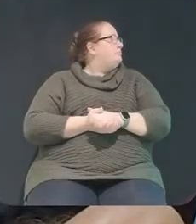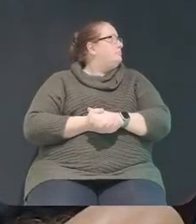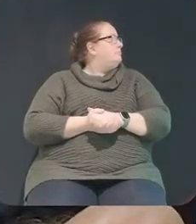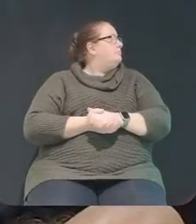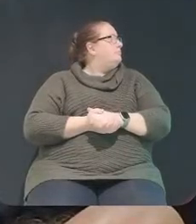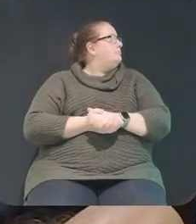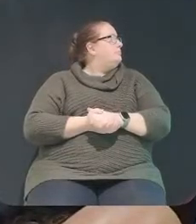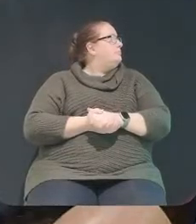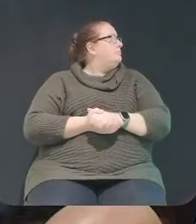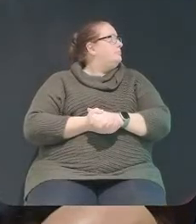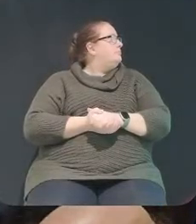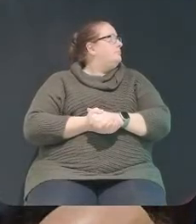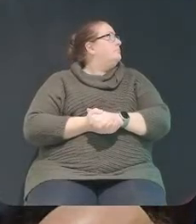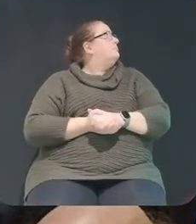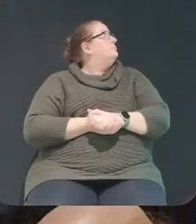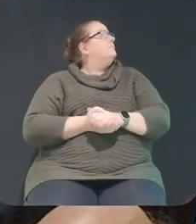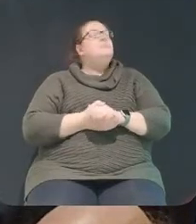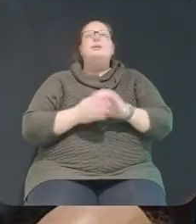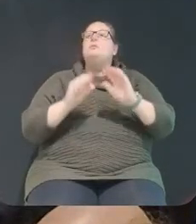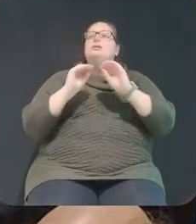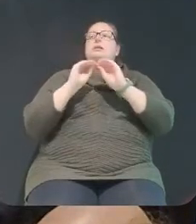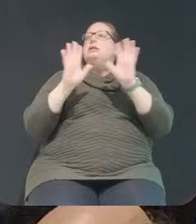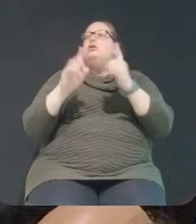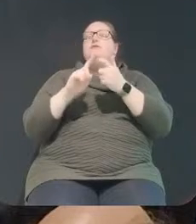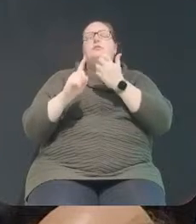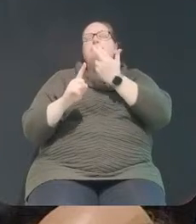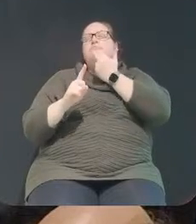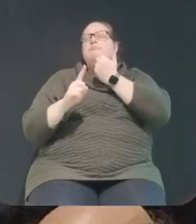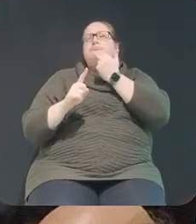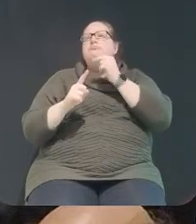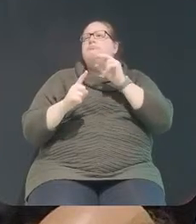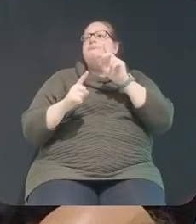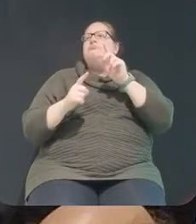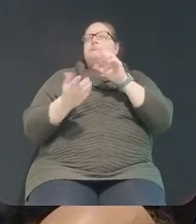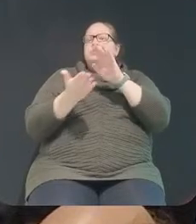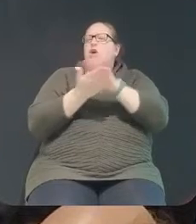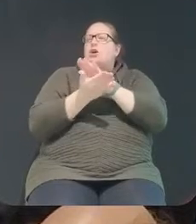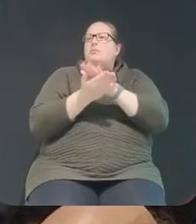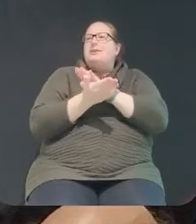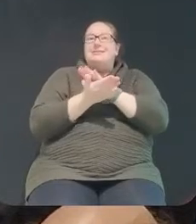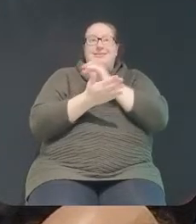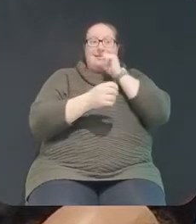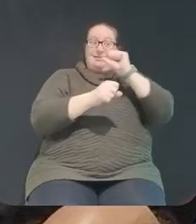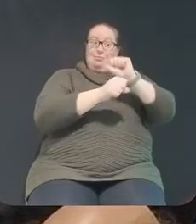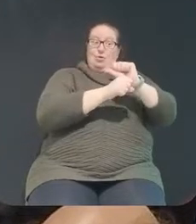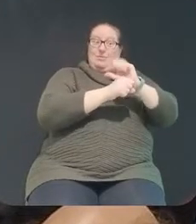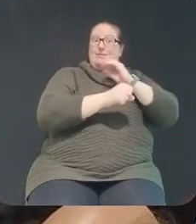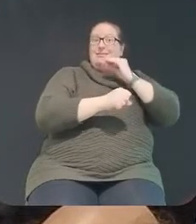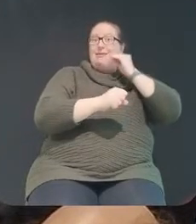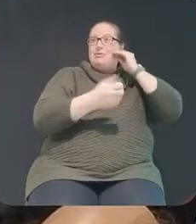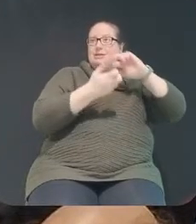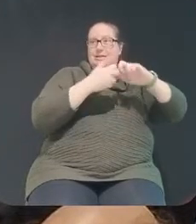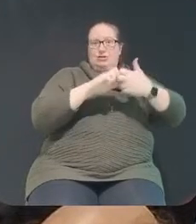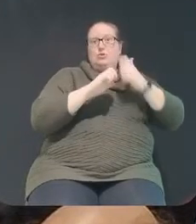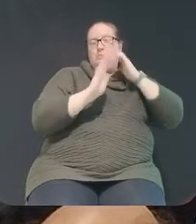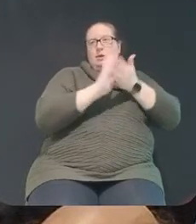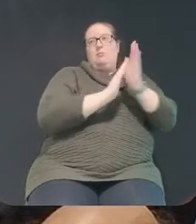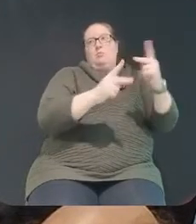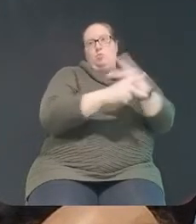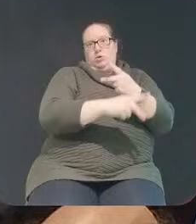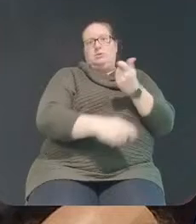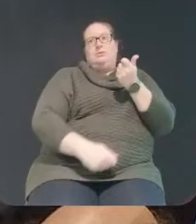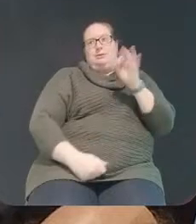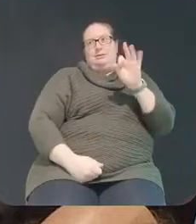It was clear from just the small selection of documents on the DDL on Hoovervilles that the unemployment and housing issue was getting worse in the